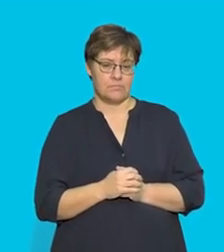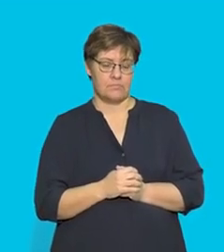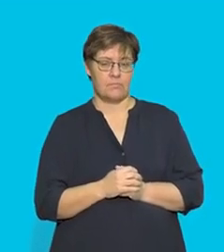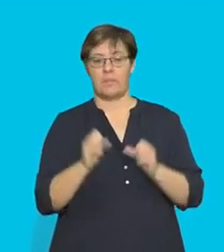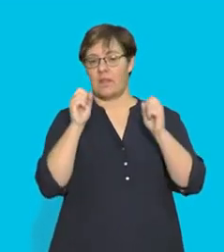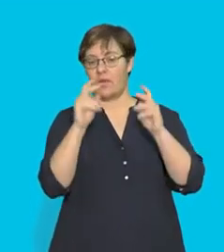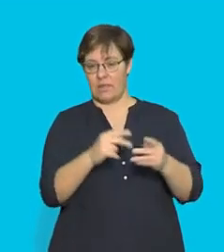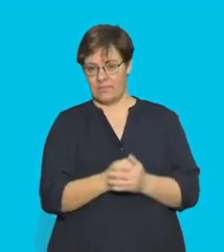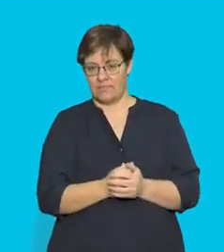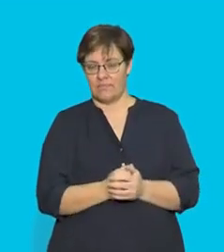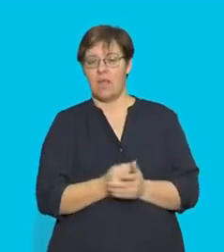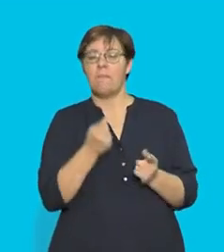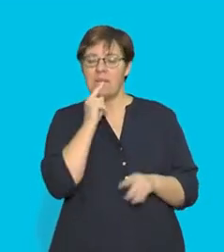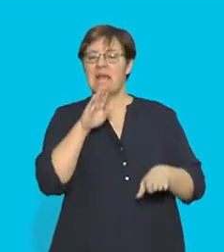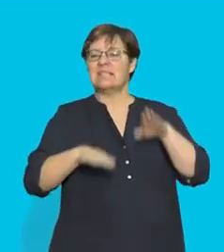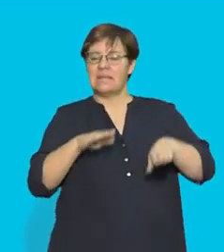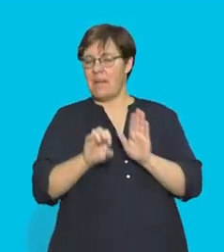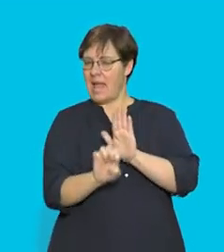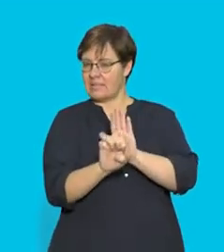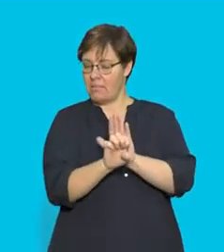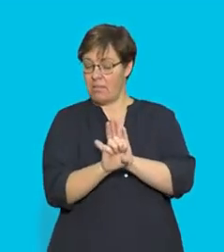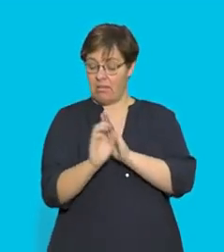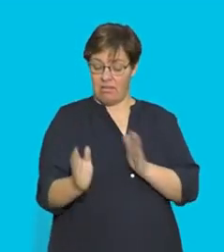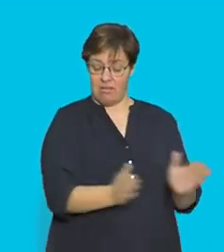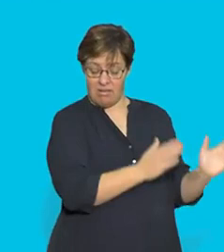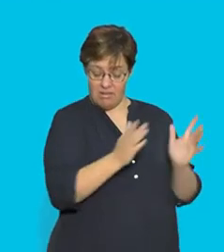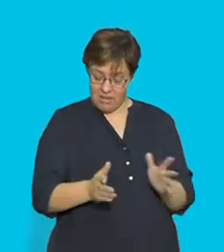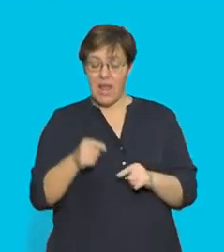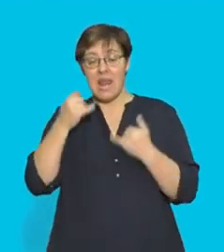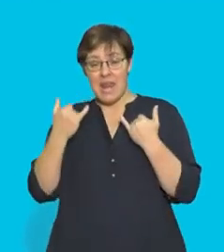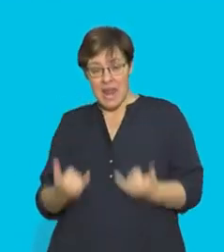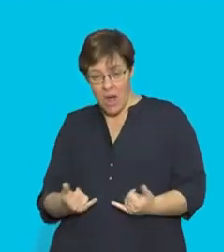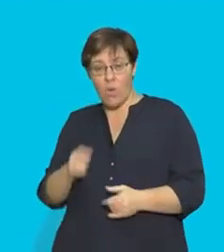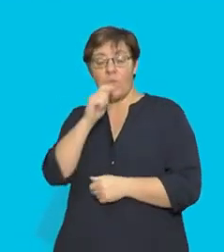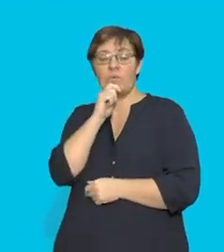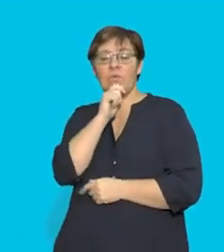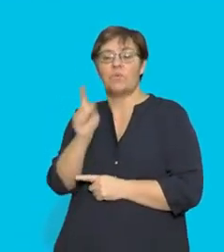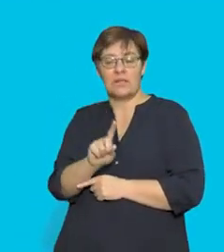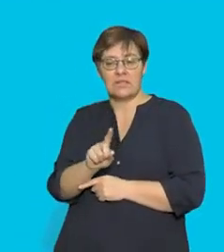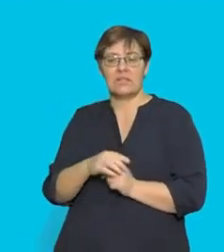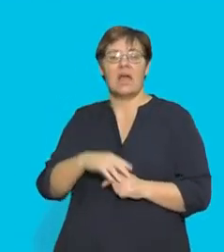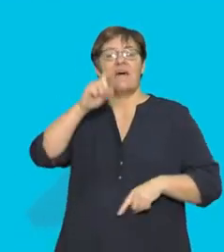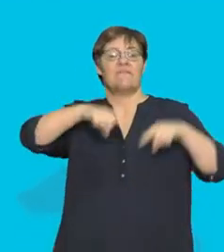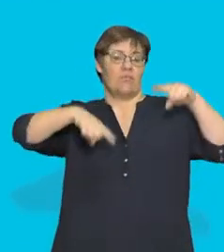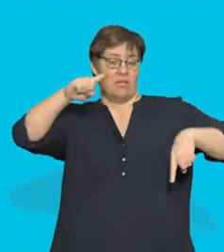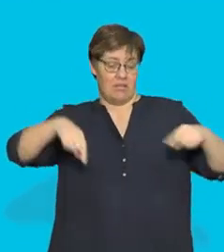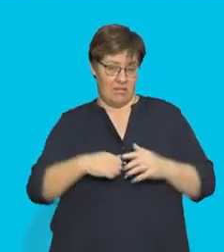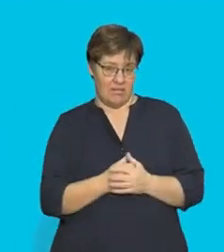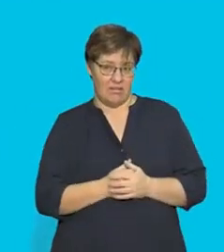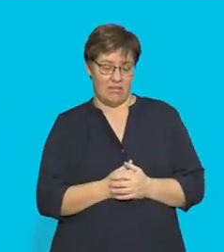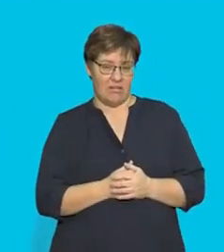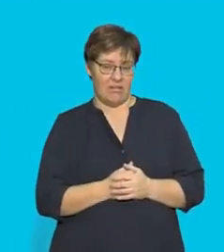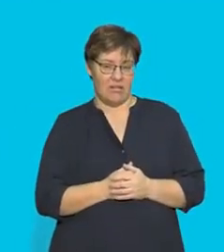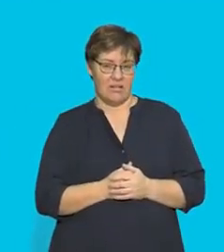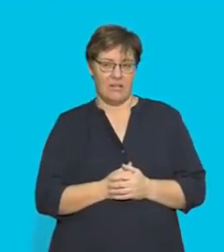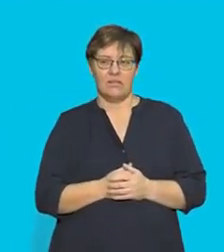Okay, let's try a similar example, but this time we're going to be using variables instead of numbers.